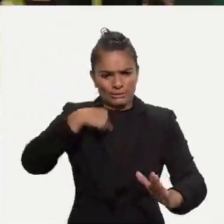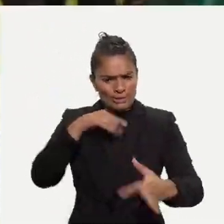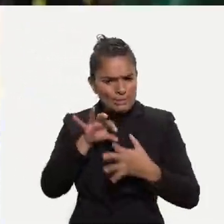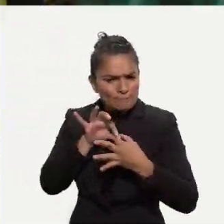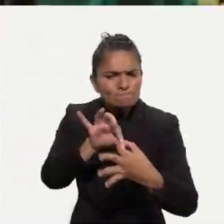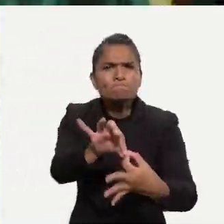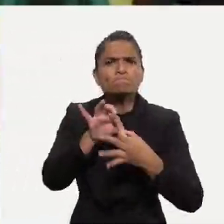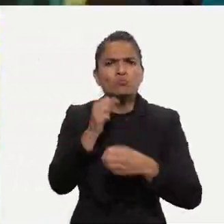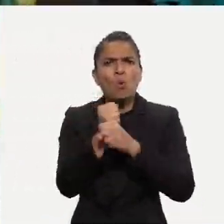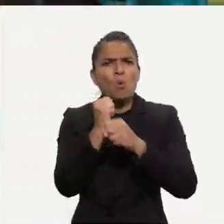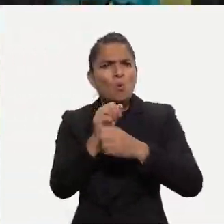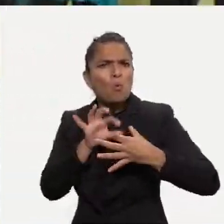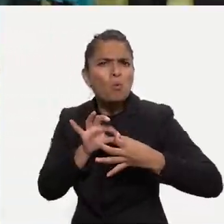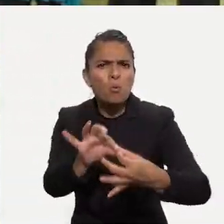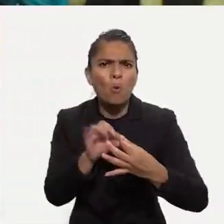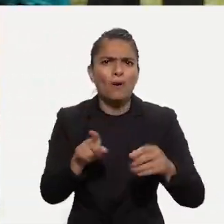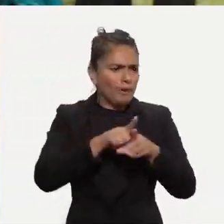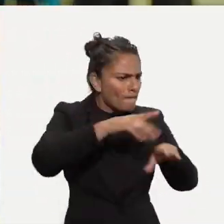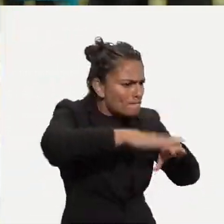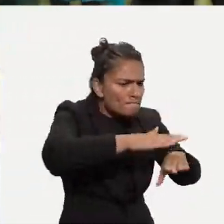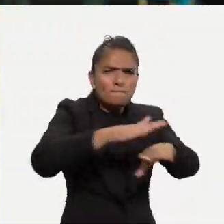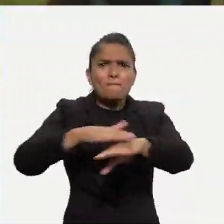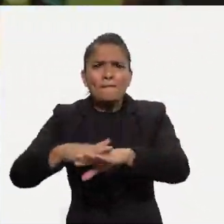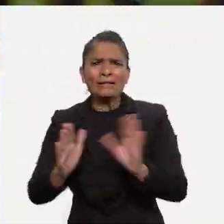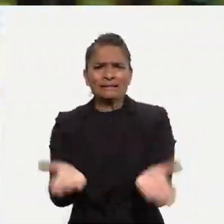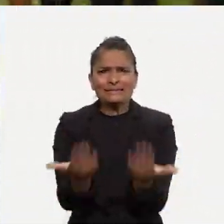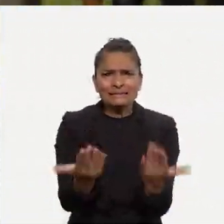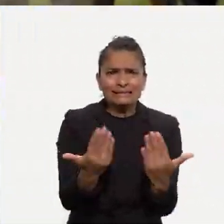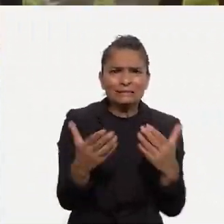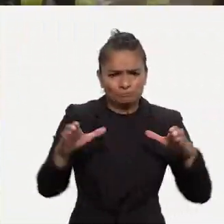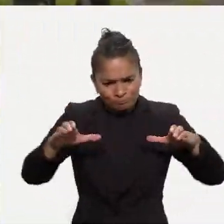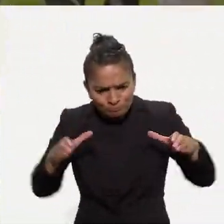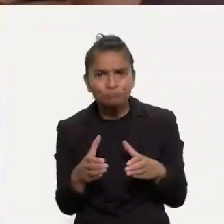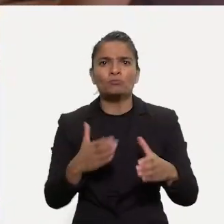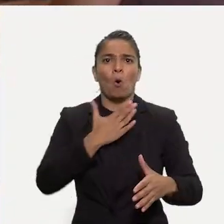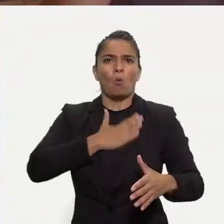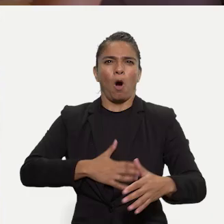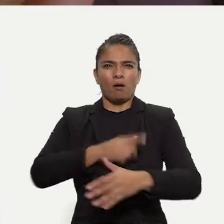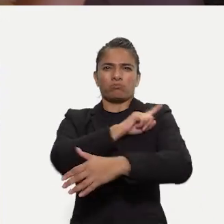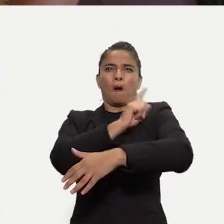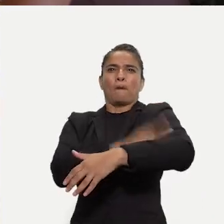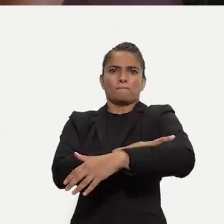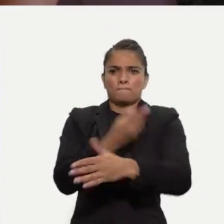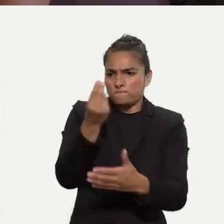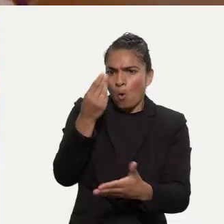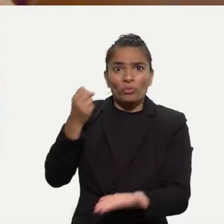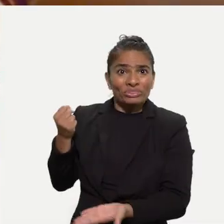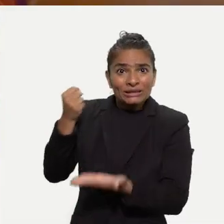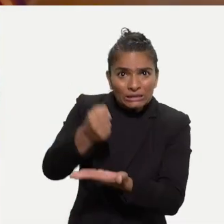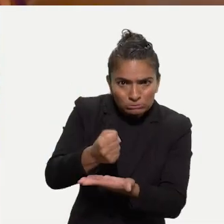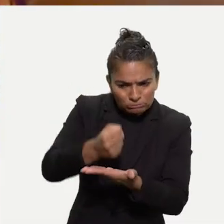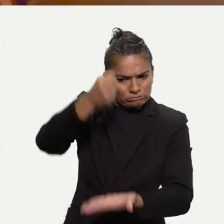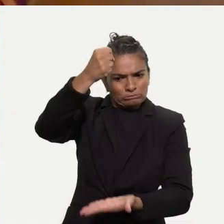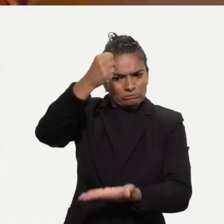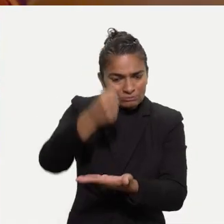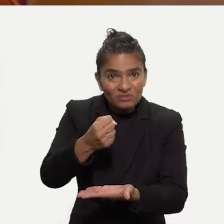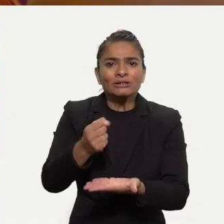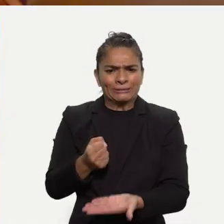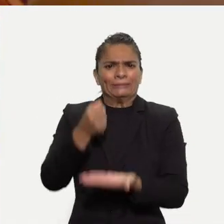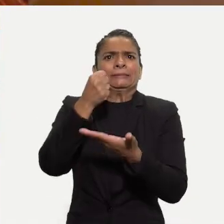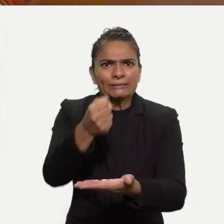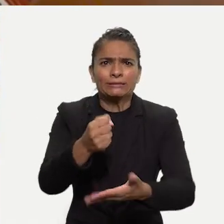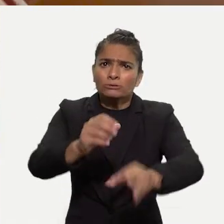learned about integrating or working with the communities and considering all the other aspects, and also looking